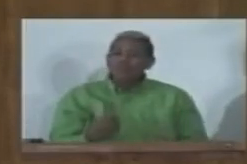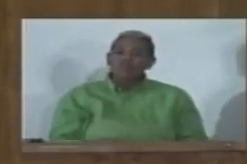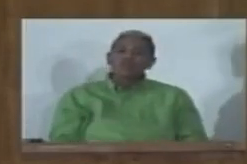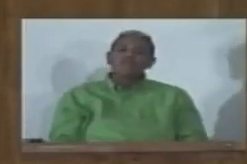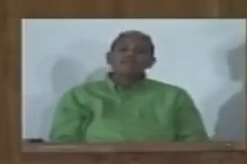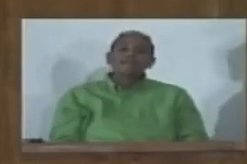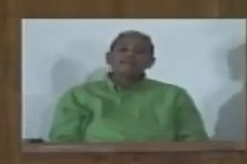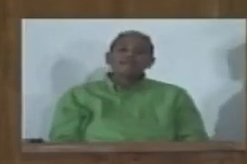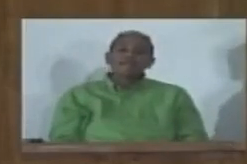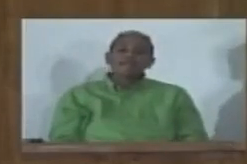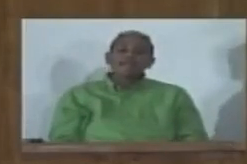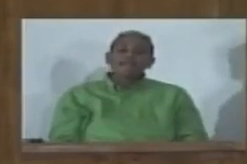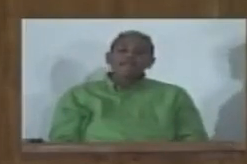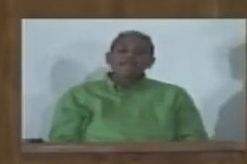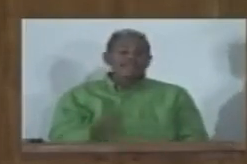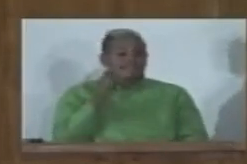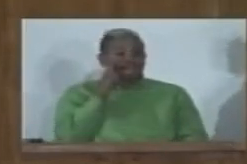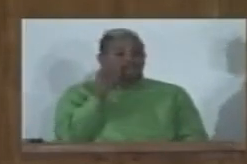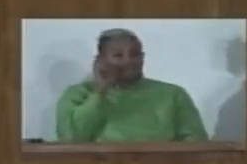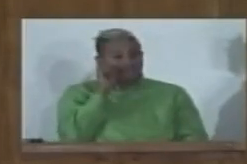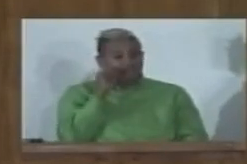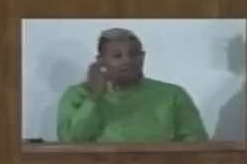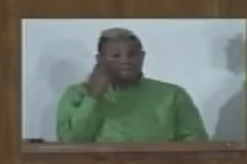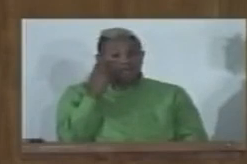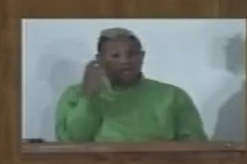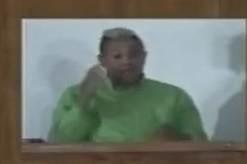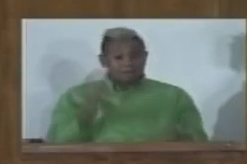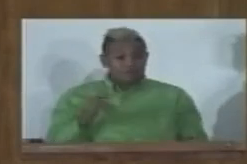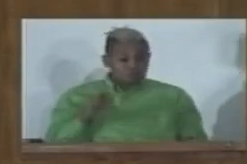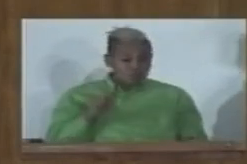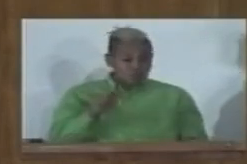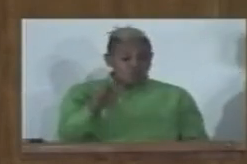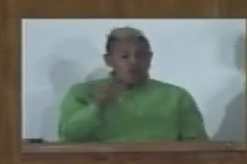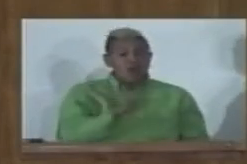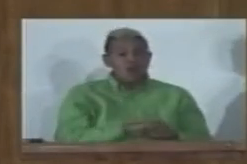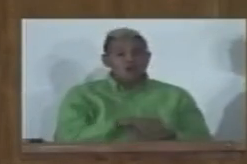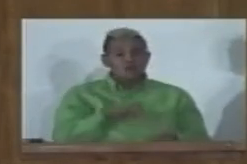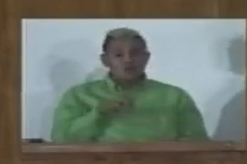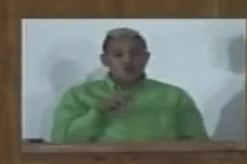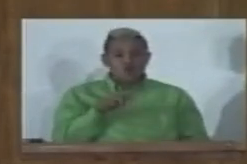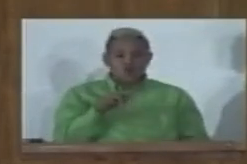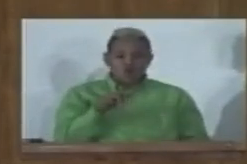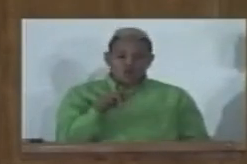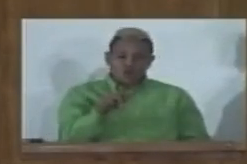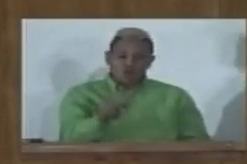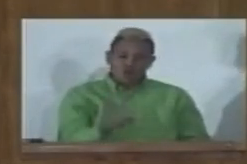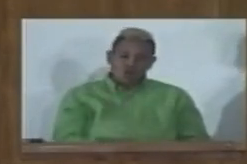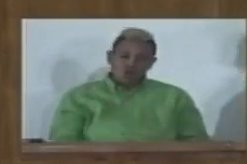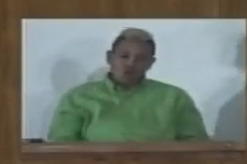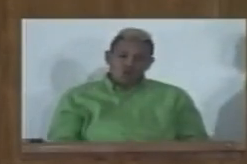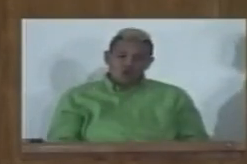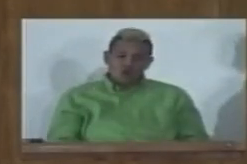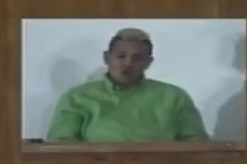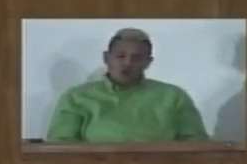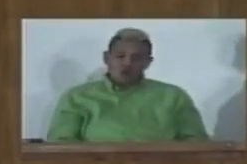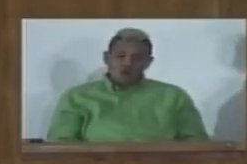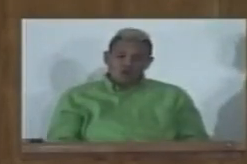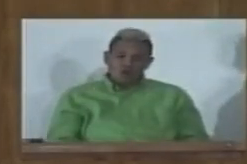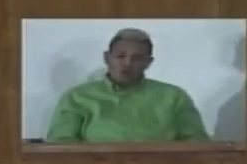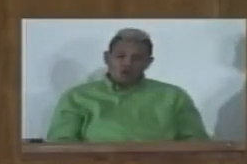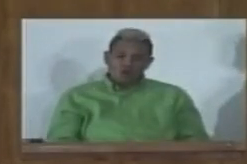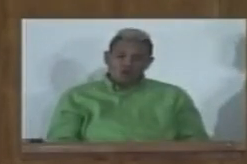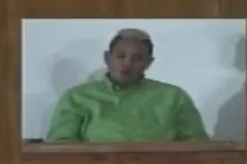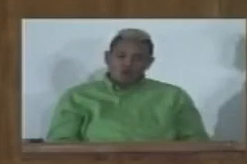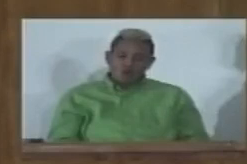with visual challenges, blind person, walking on the sidewalk, Senator Brown. And in this